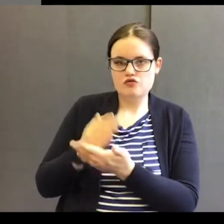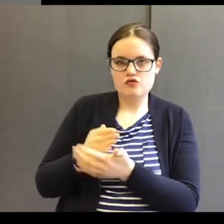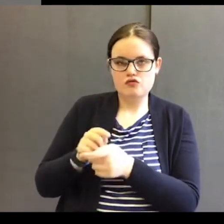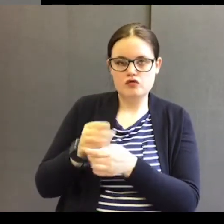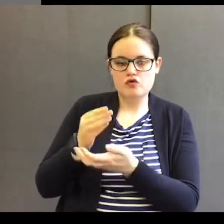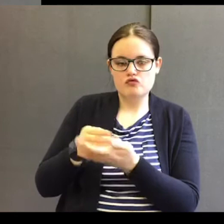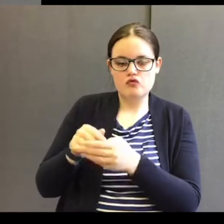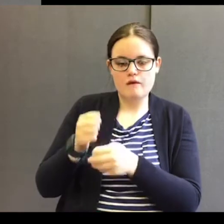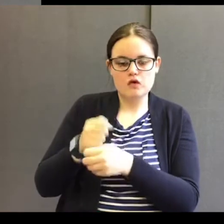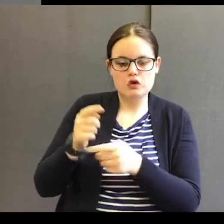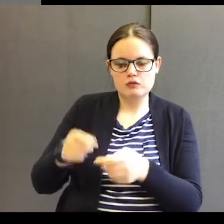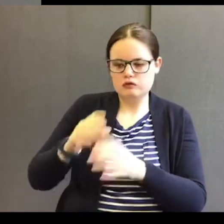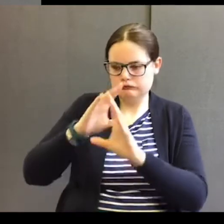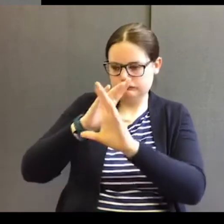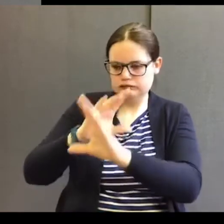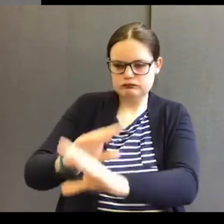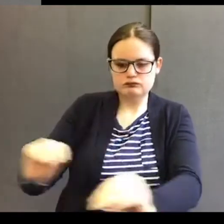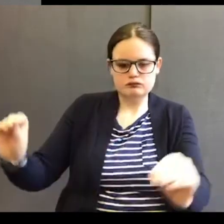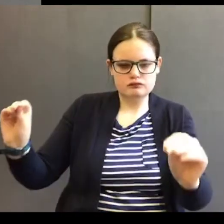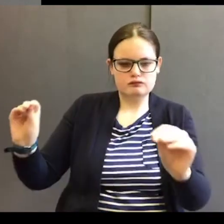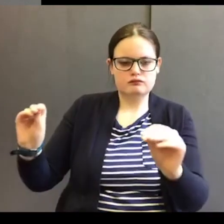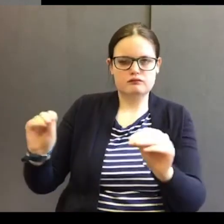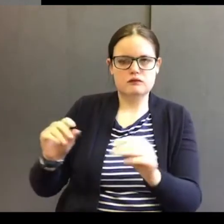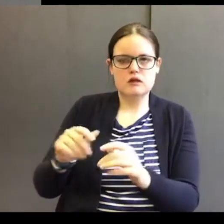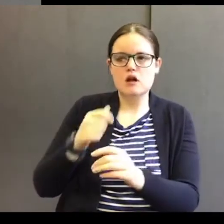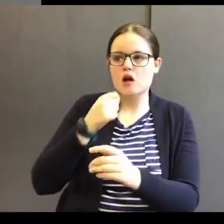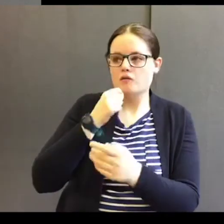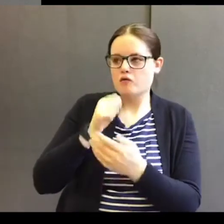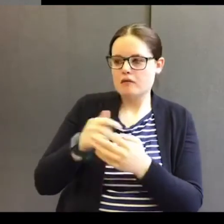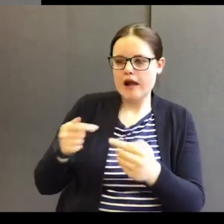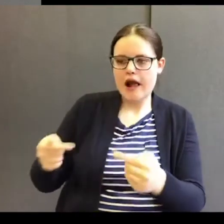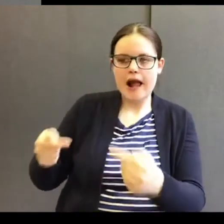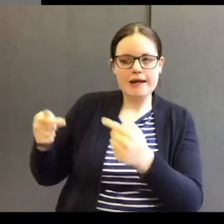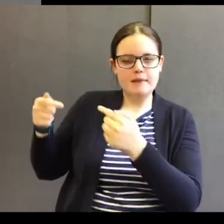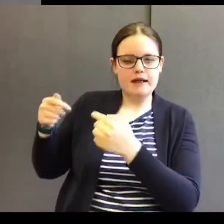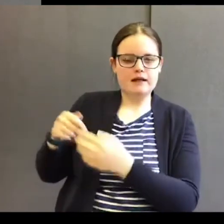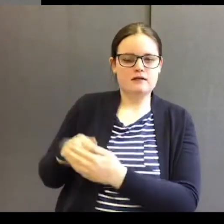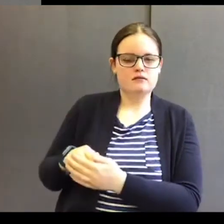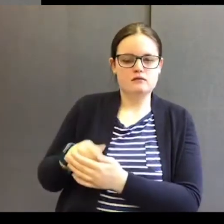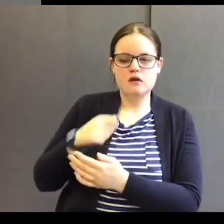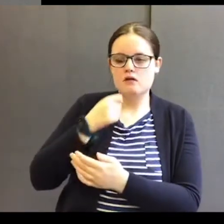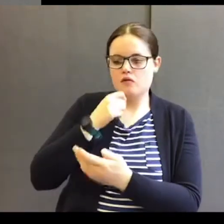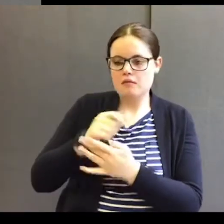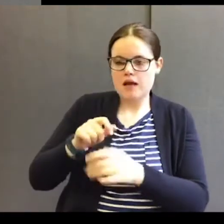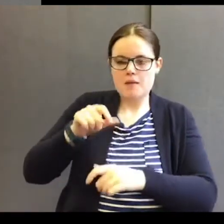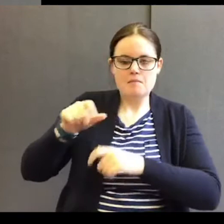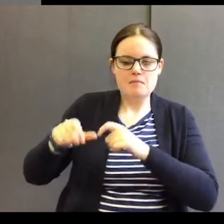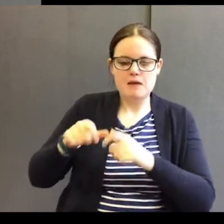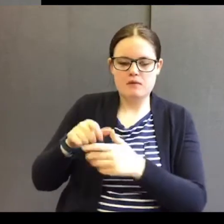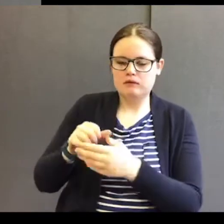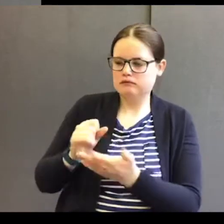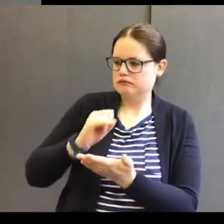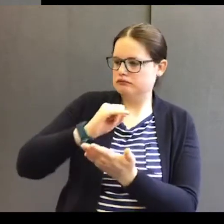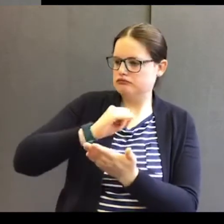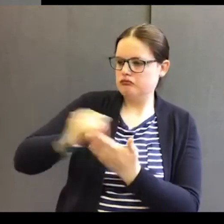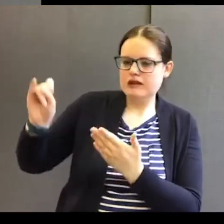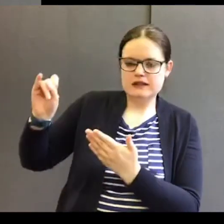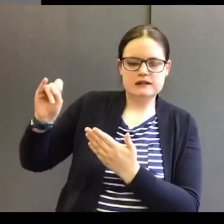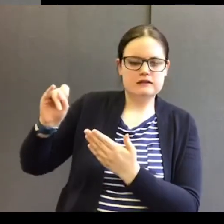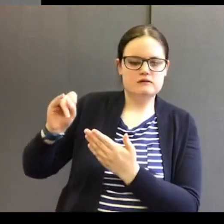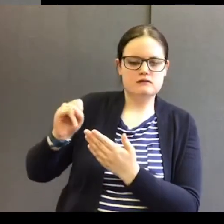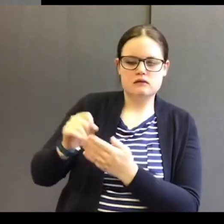real gospel, is proclaimed, there will be enemies. There will be those that